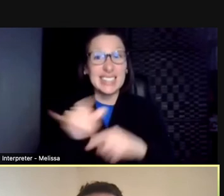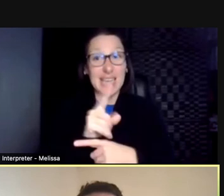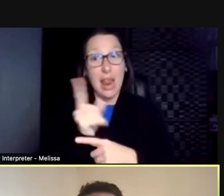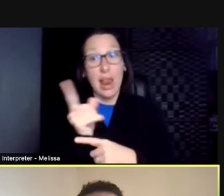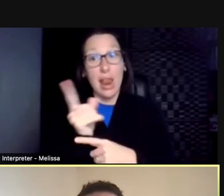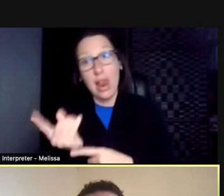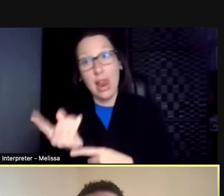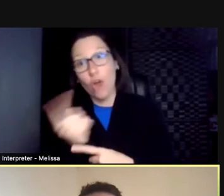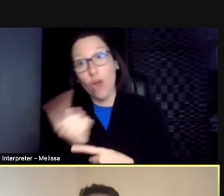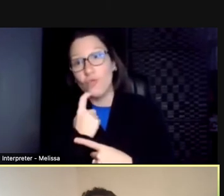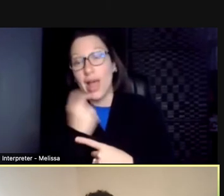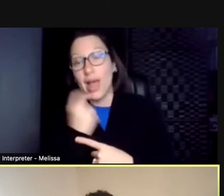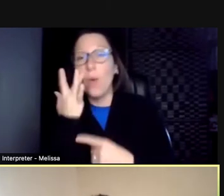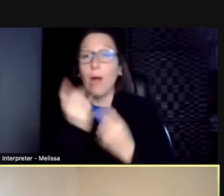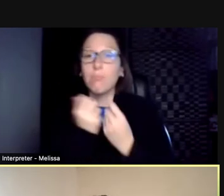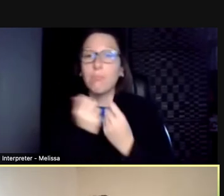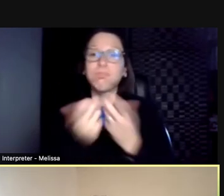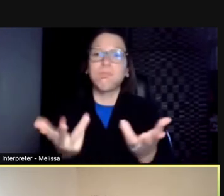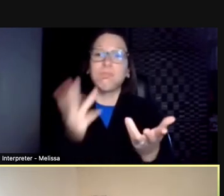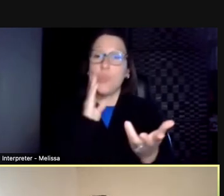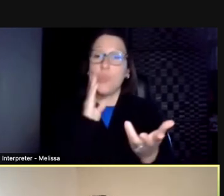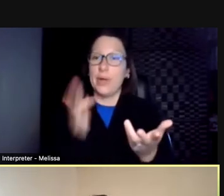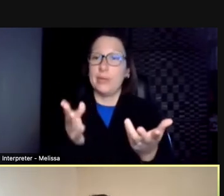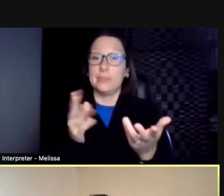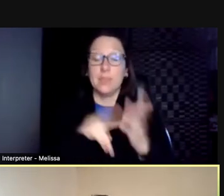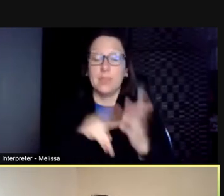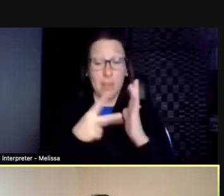out. And once you're burnt out, that's it.